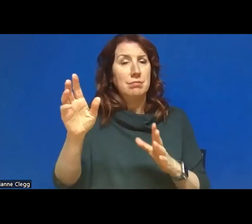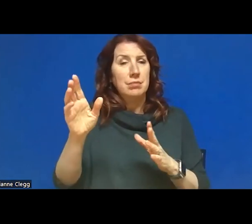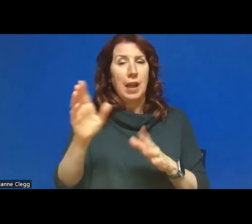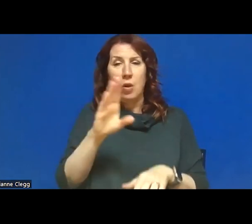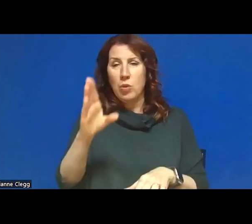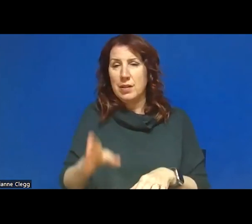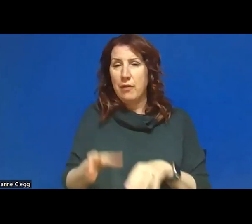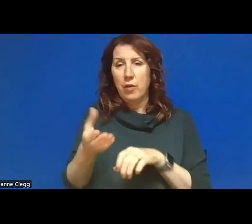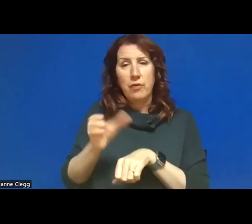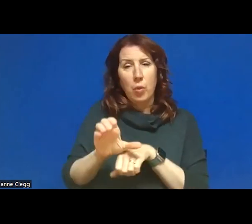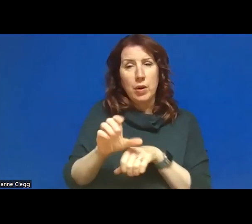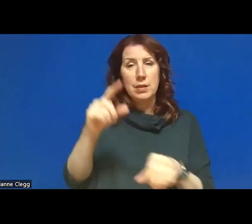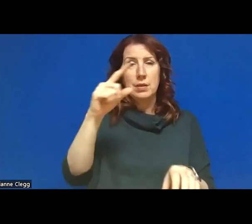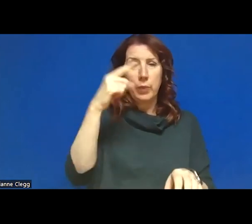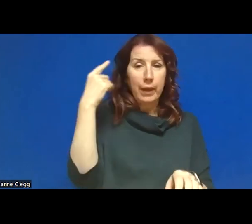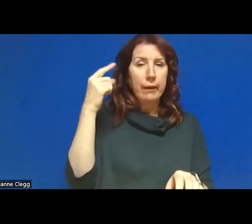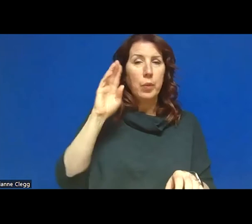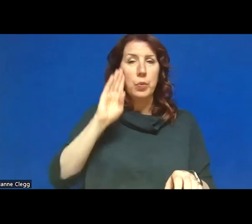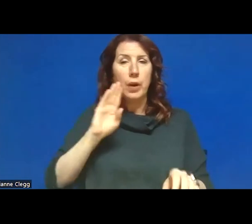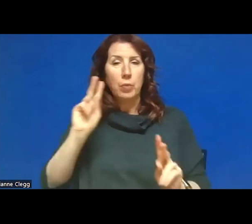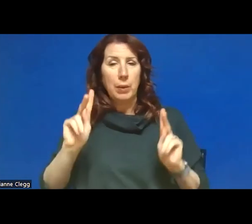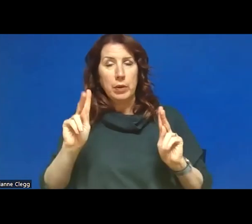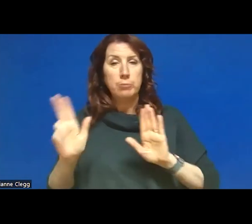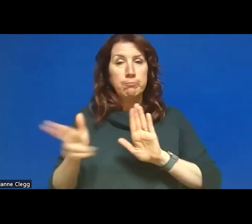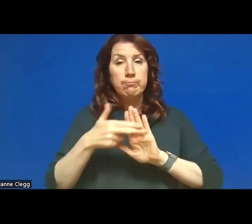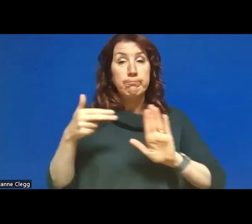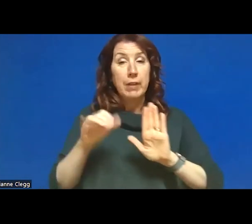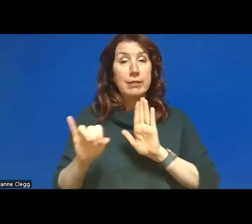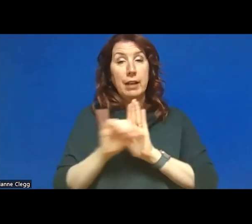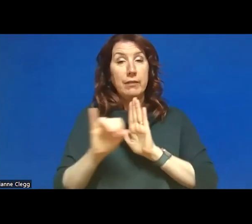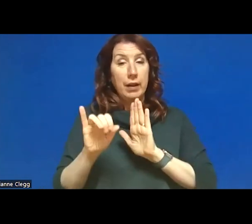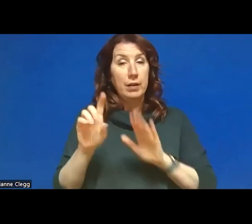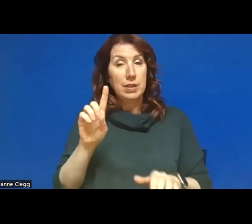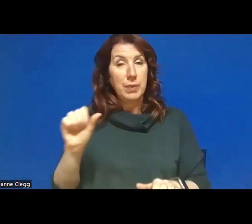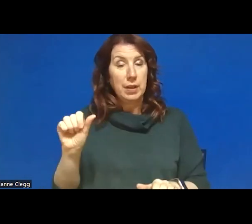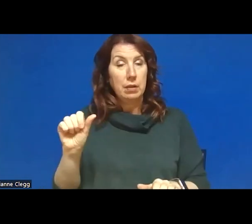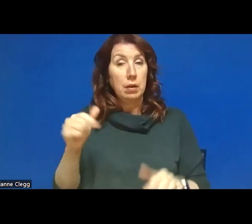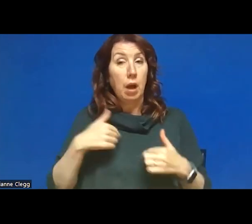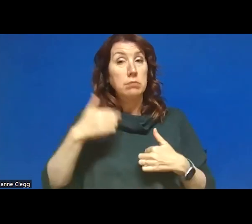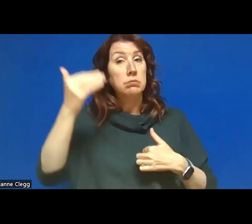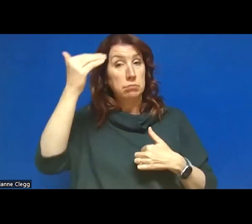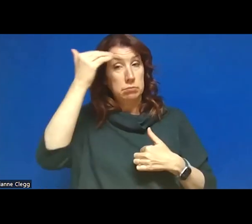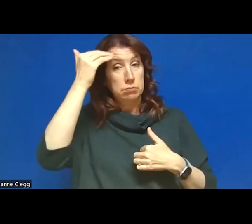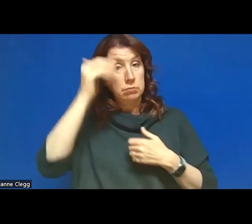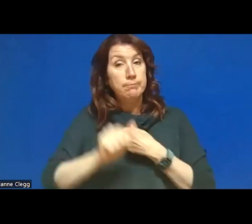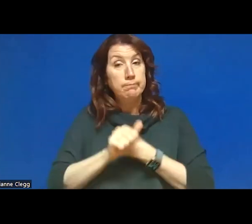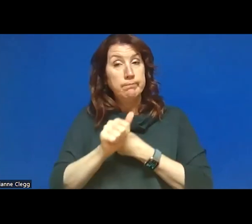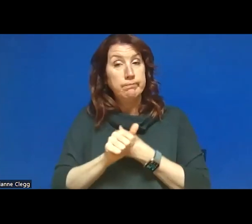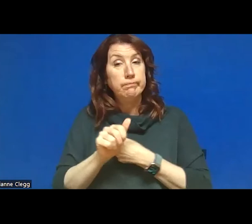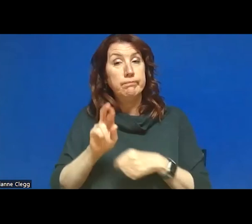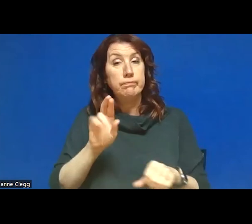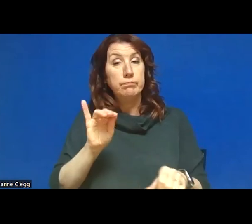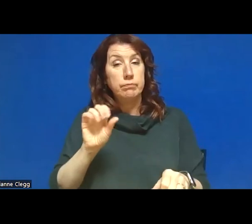Brown folks, to identify as disabled. I know the risks. I know the fears.